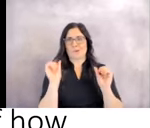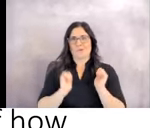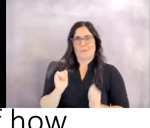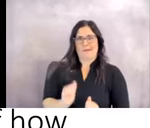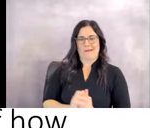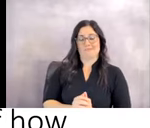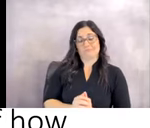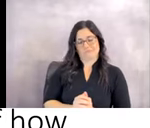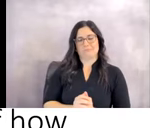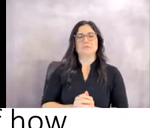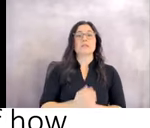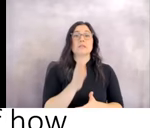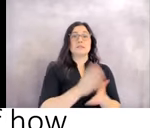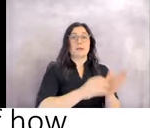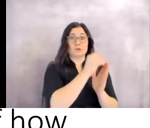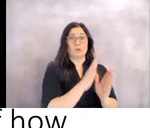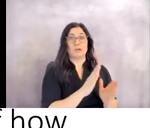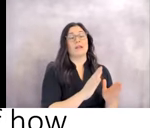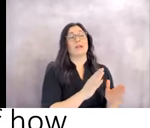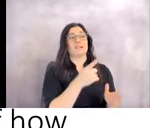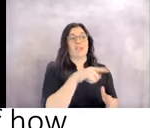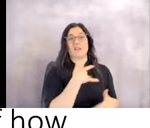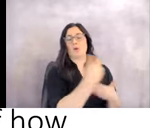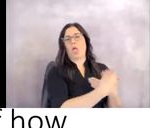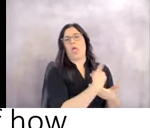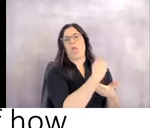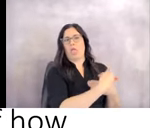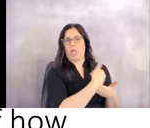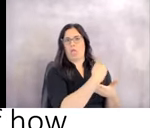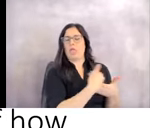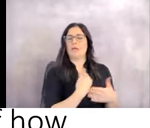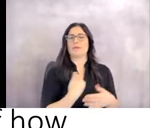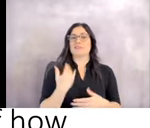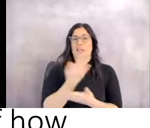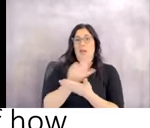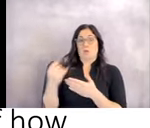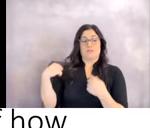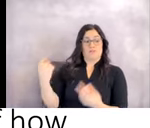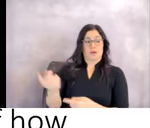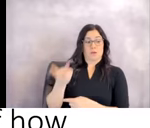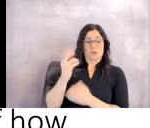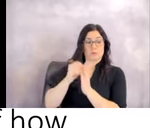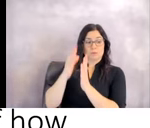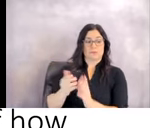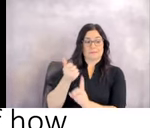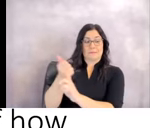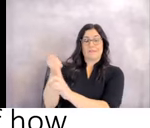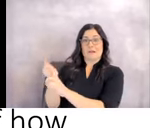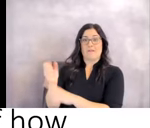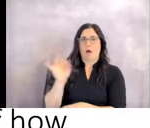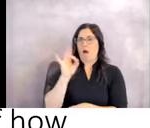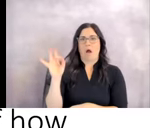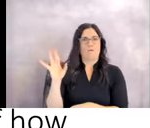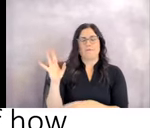Either disruptive students or I just finished my first 9 weeks, I had two students that just had some really awful